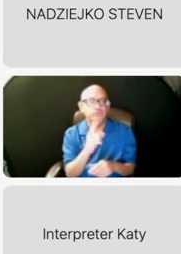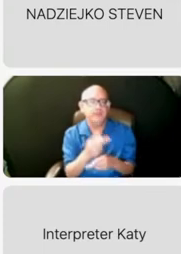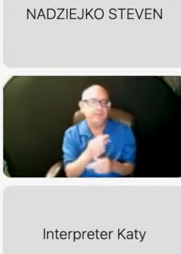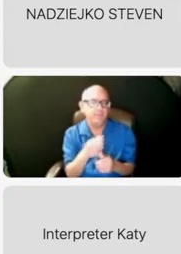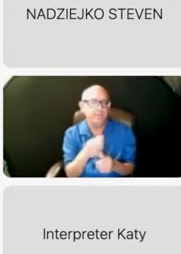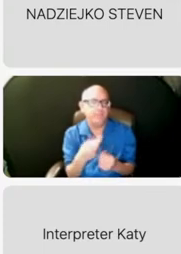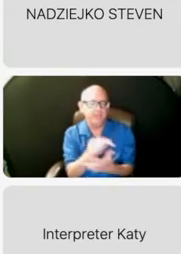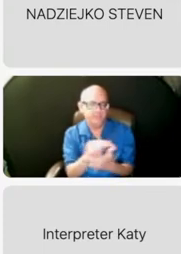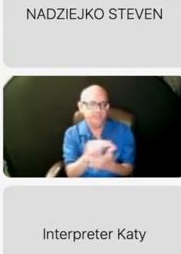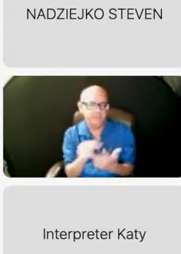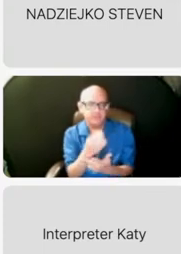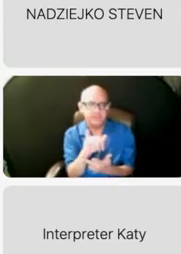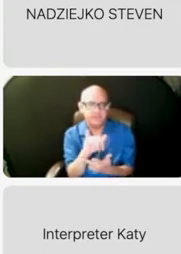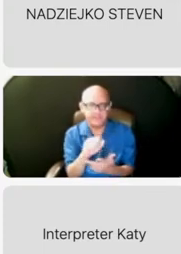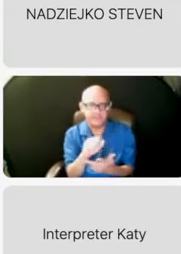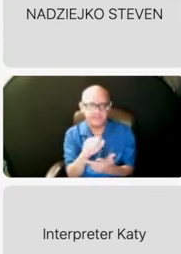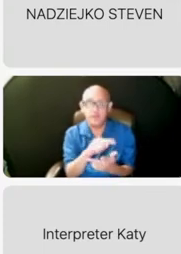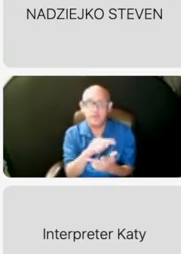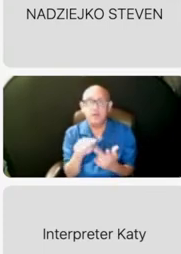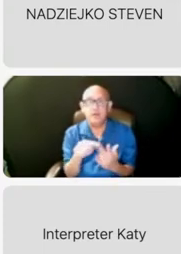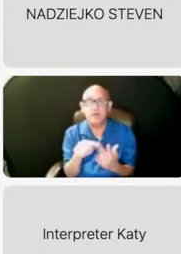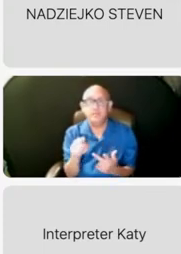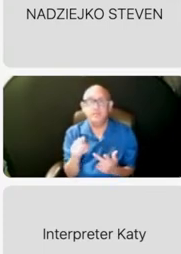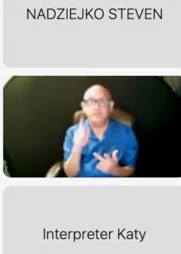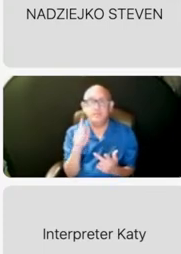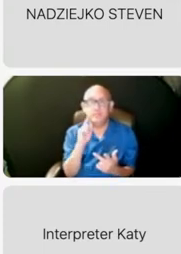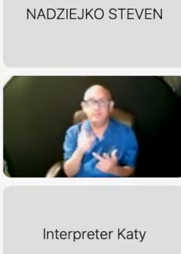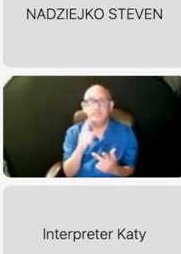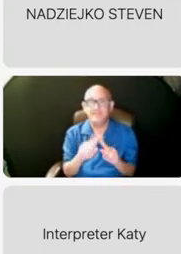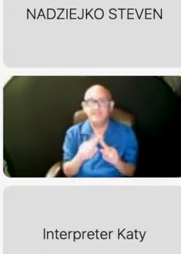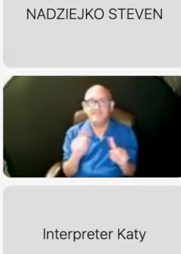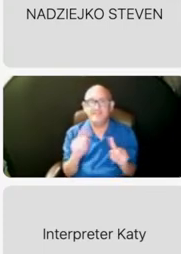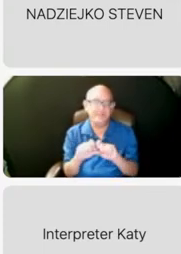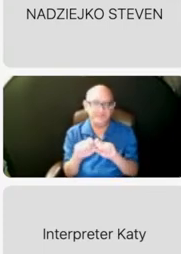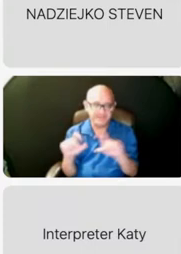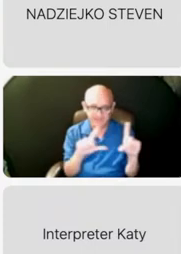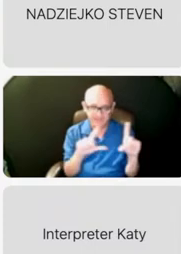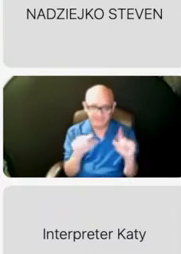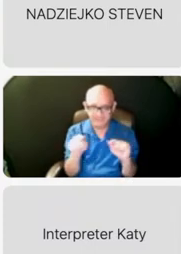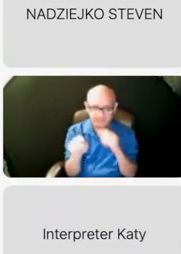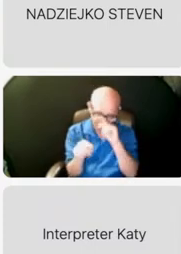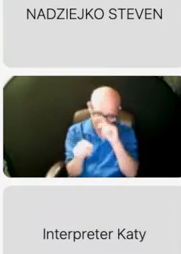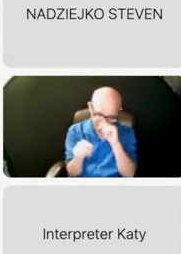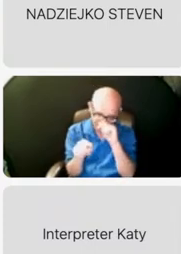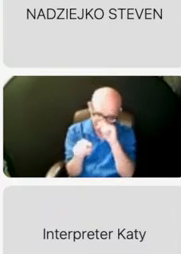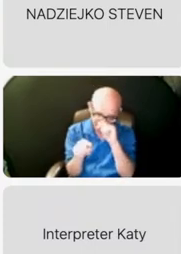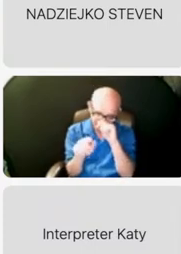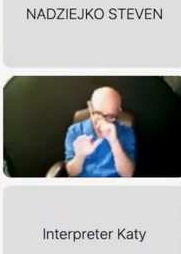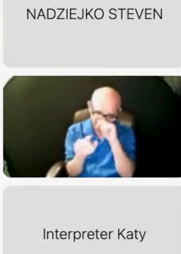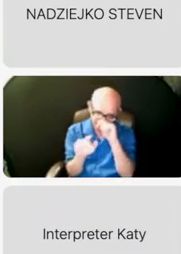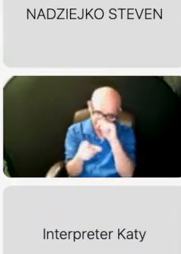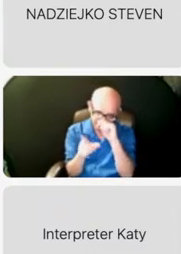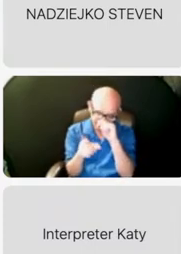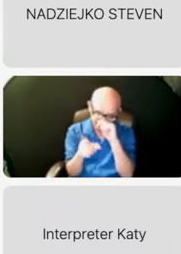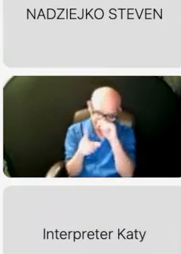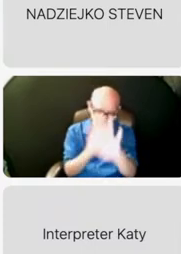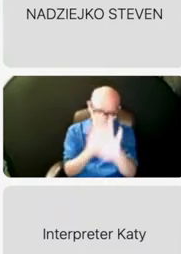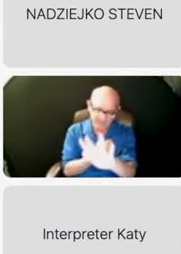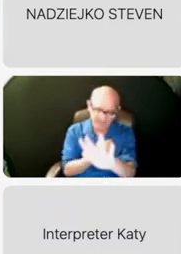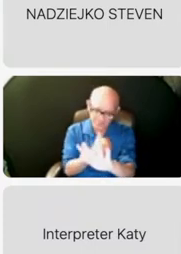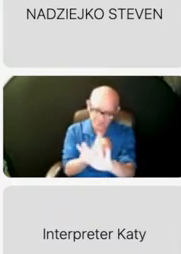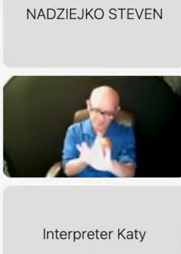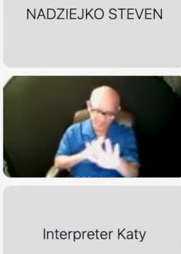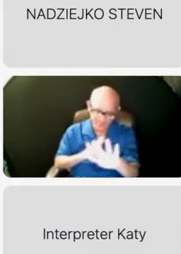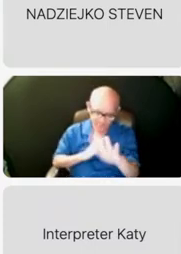this is different one sorry uh this different slide here this is uh yes uh i apologize for boring advance this is